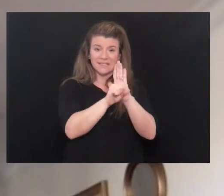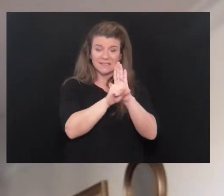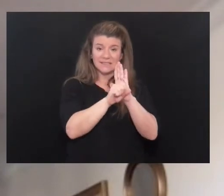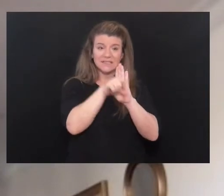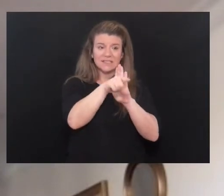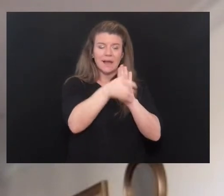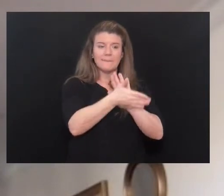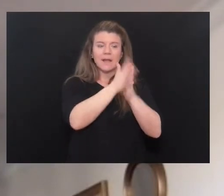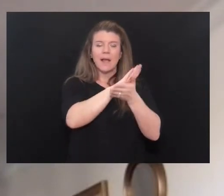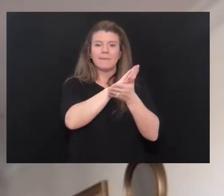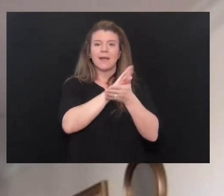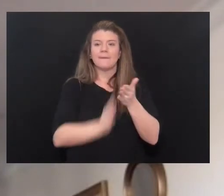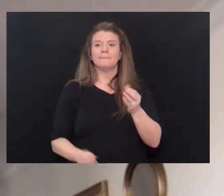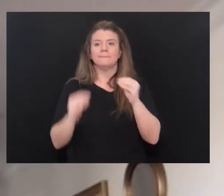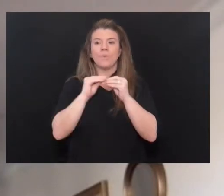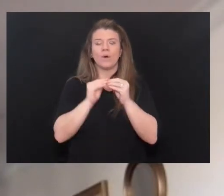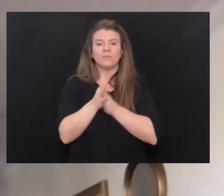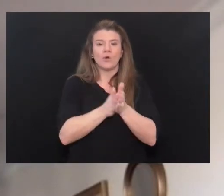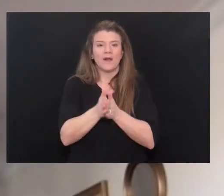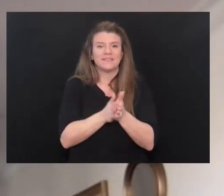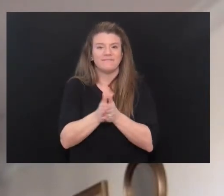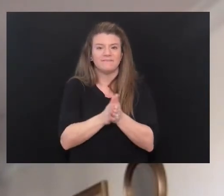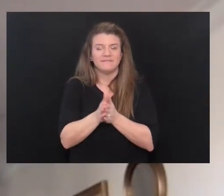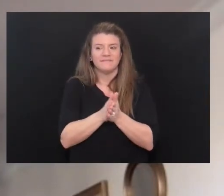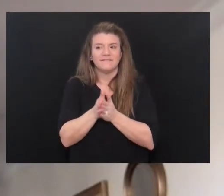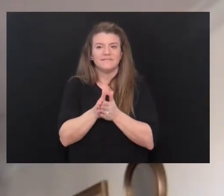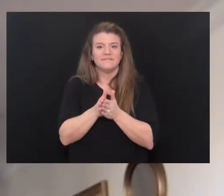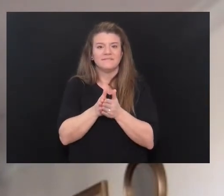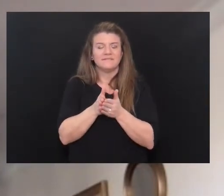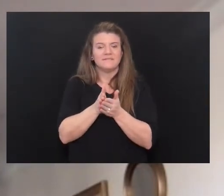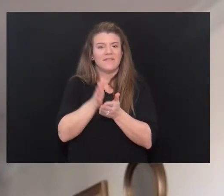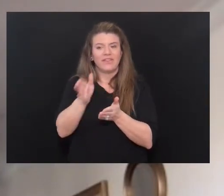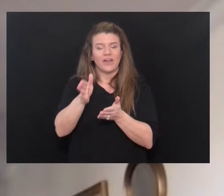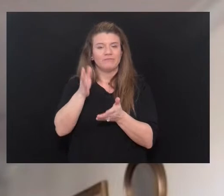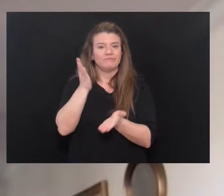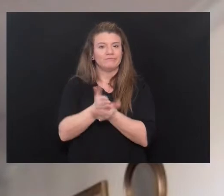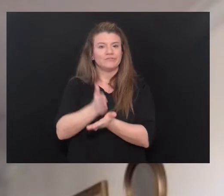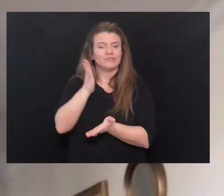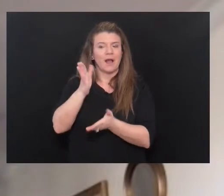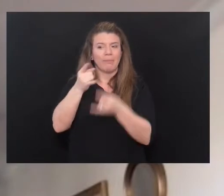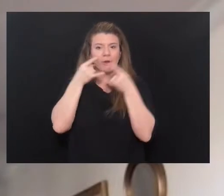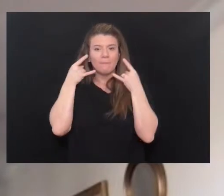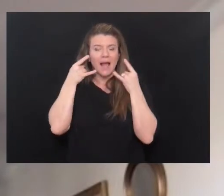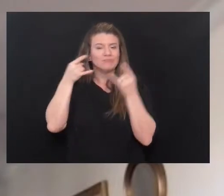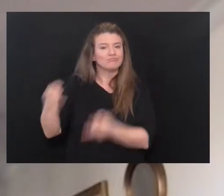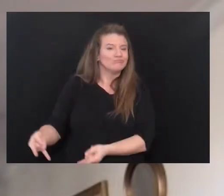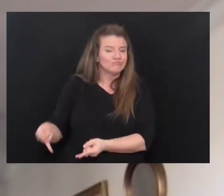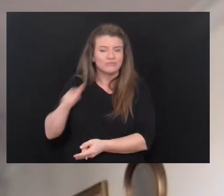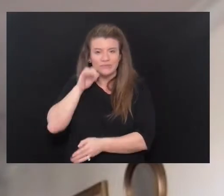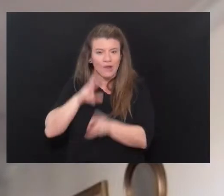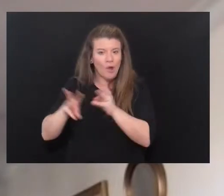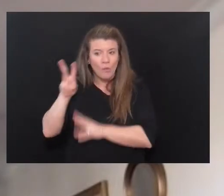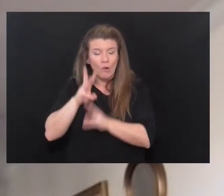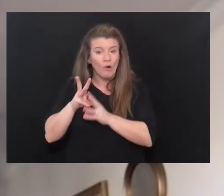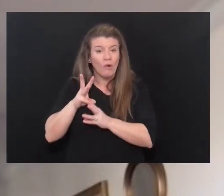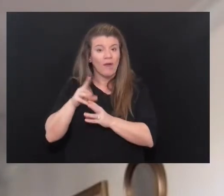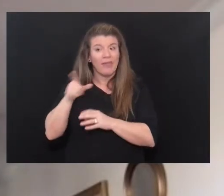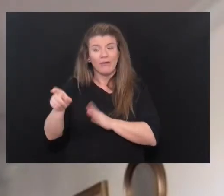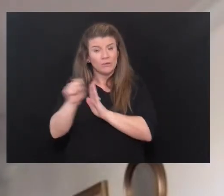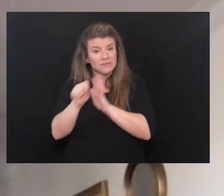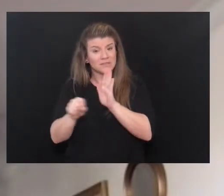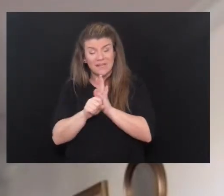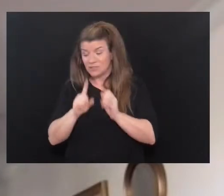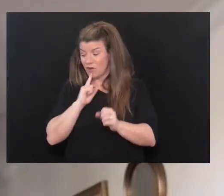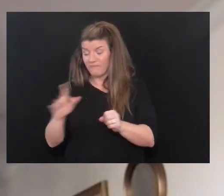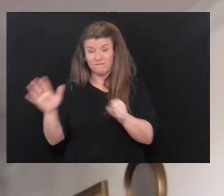becoming much more aggressive about stopping mask mandates, and these states have not fully vaccinated